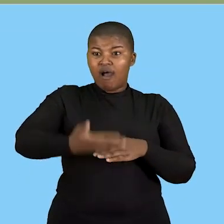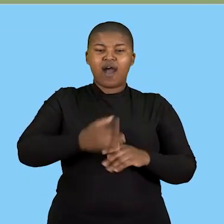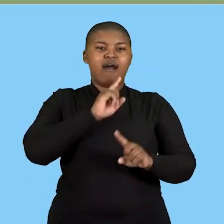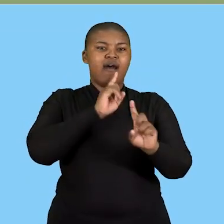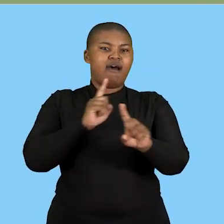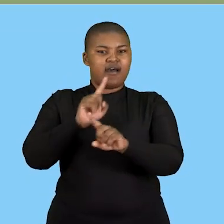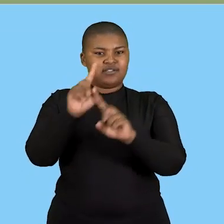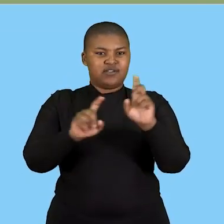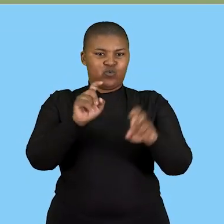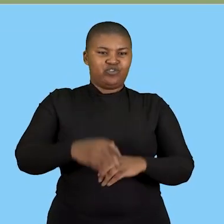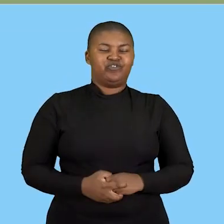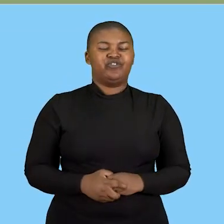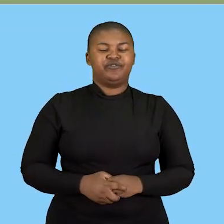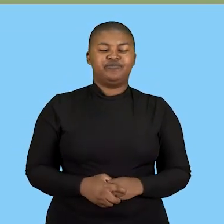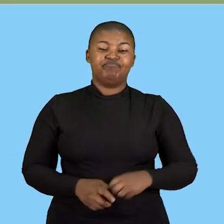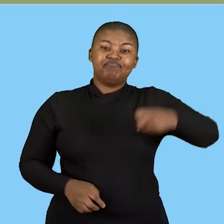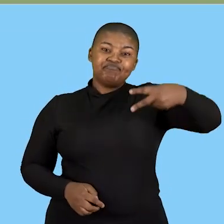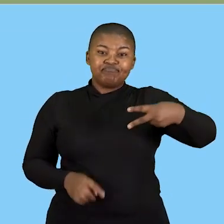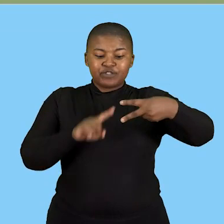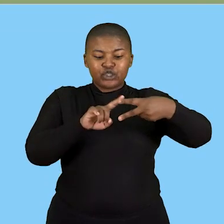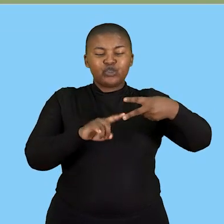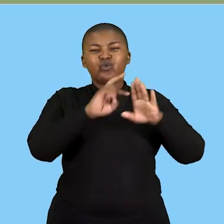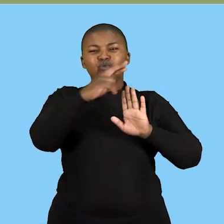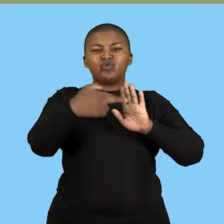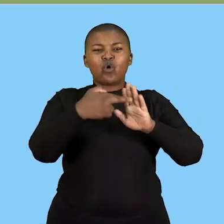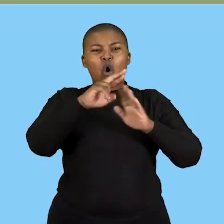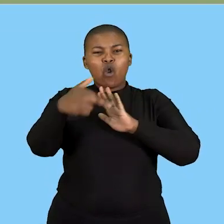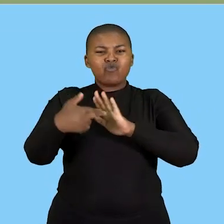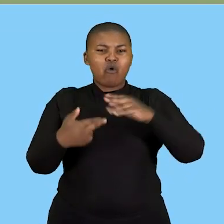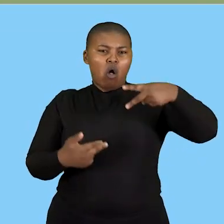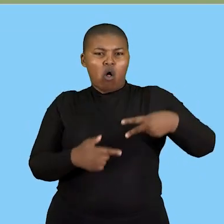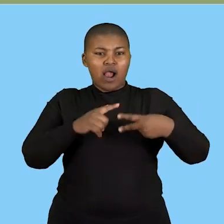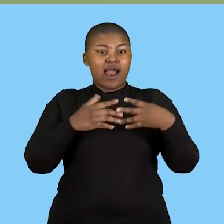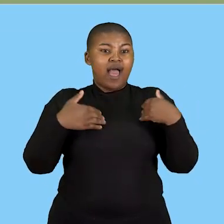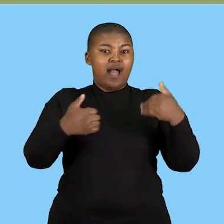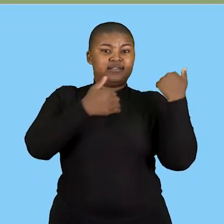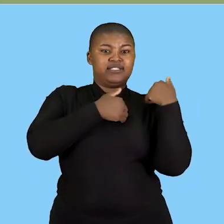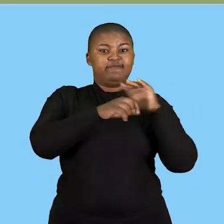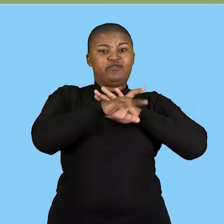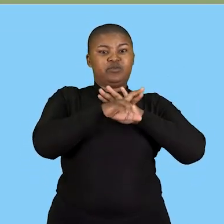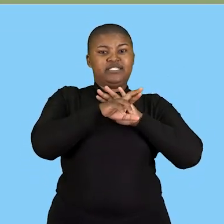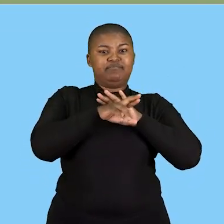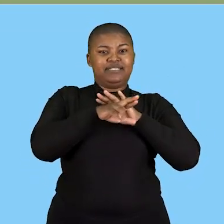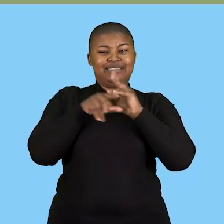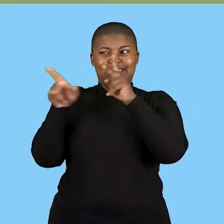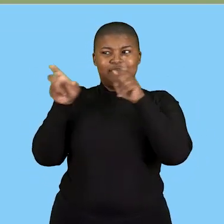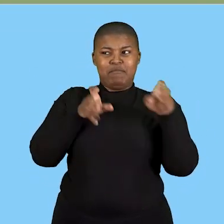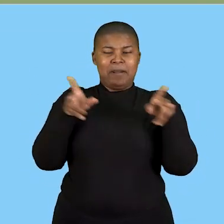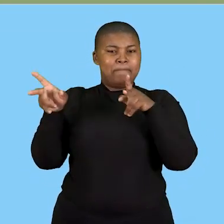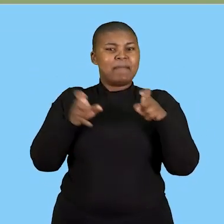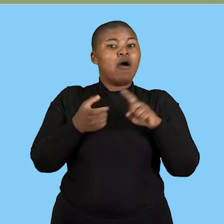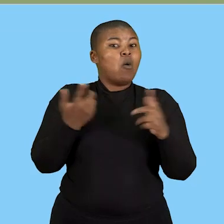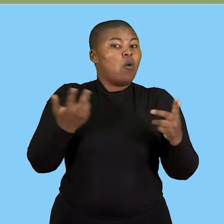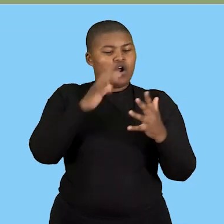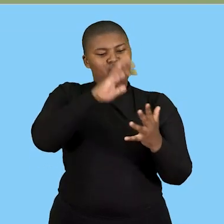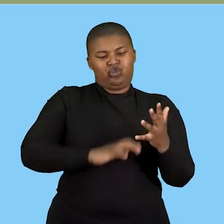follow. The first question is to code 2 roles of health and safety representatives from